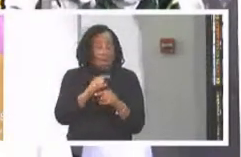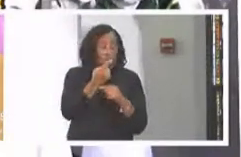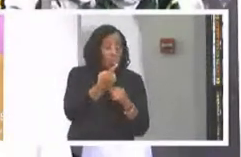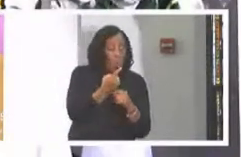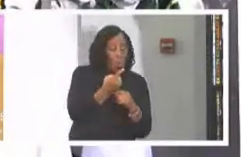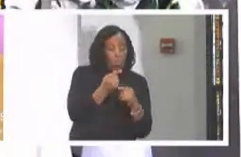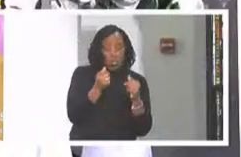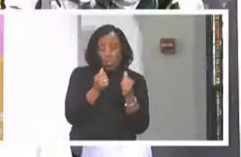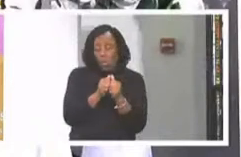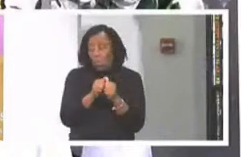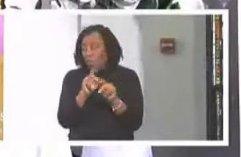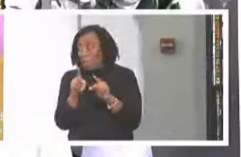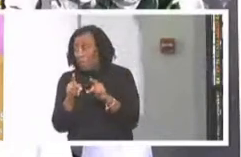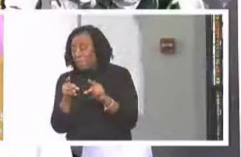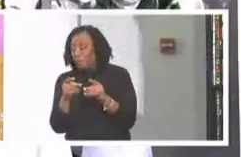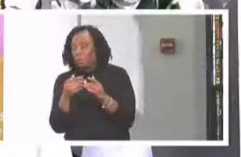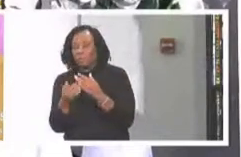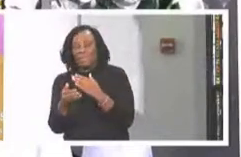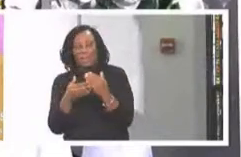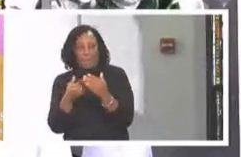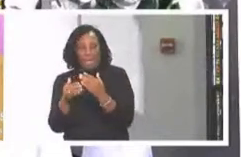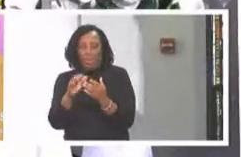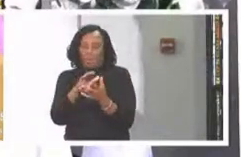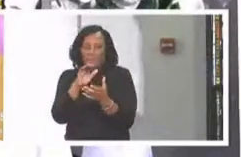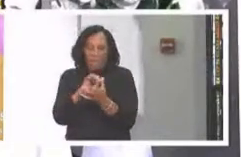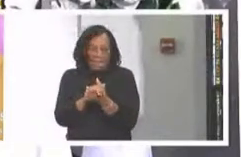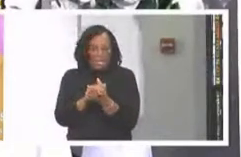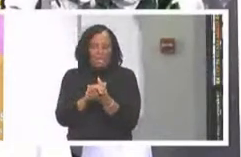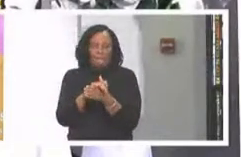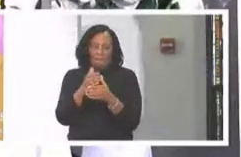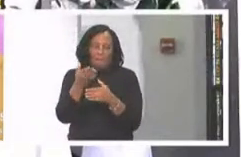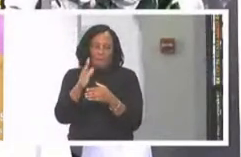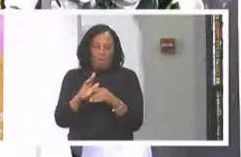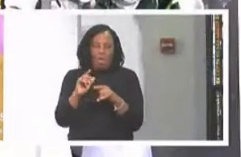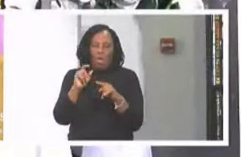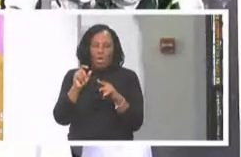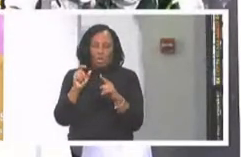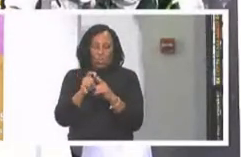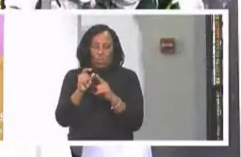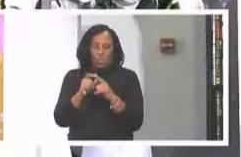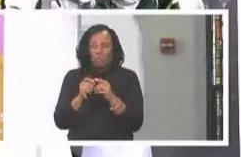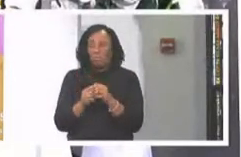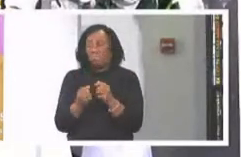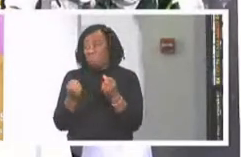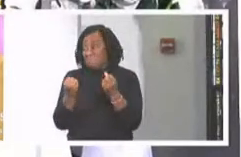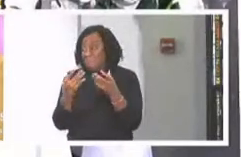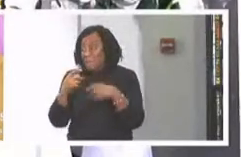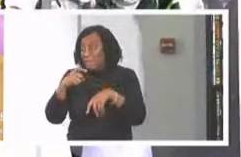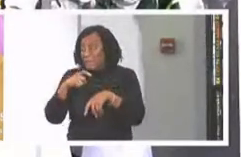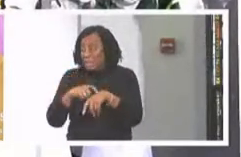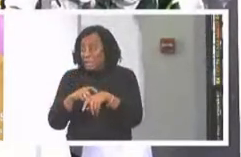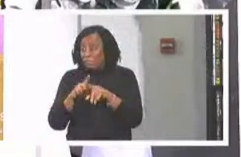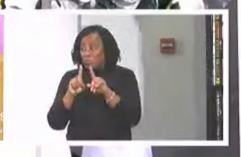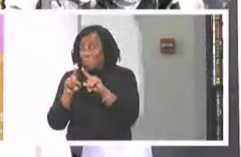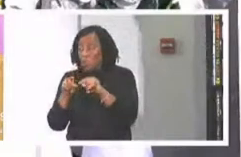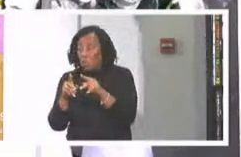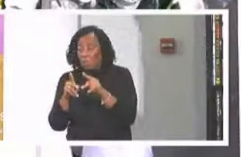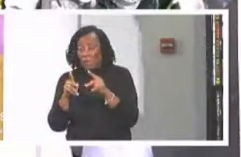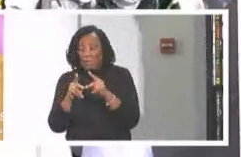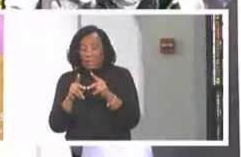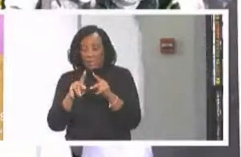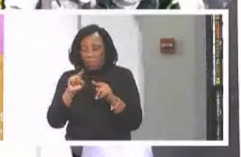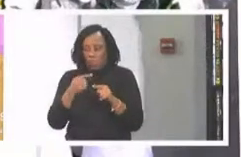yourself. In a lot of situations where they're with the only believers in the house. Still be that